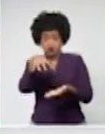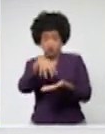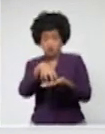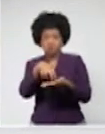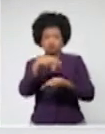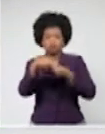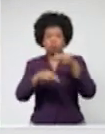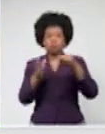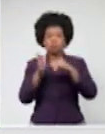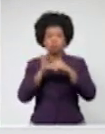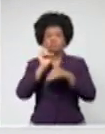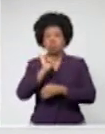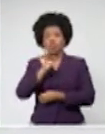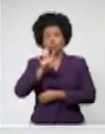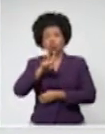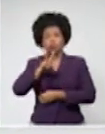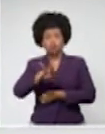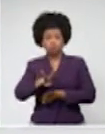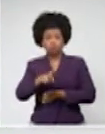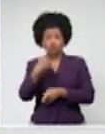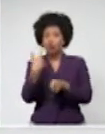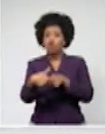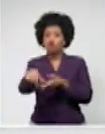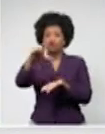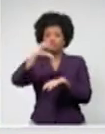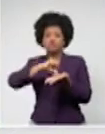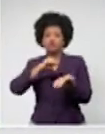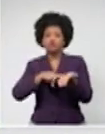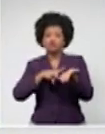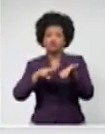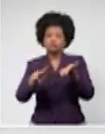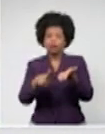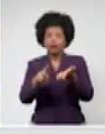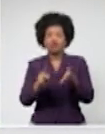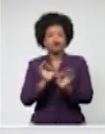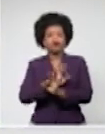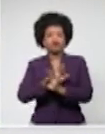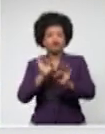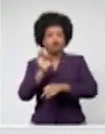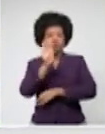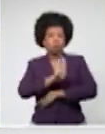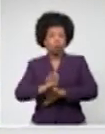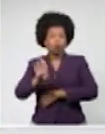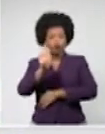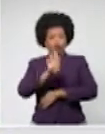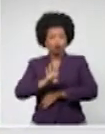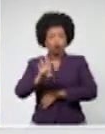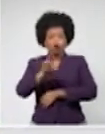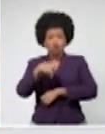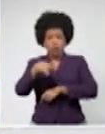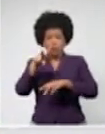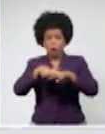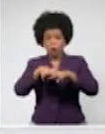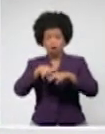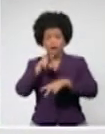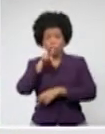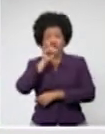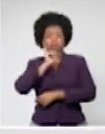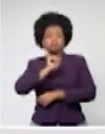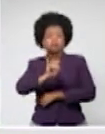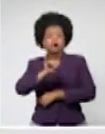Claras, 408. At Santiago de Cubas, 283. At the Genetic Engineering and Biotechnology